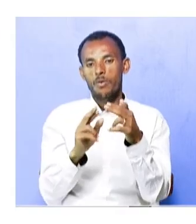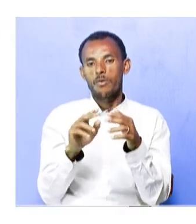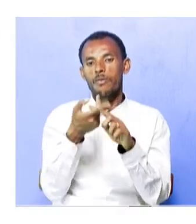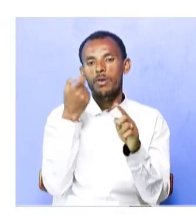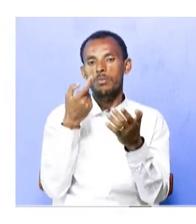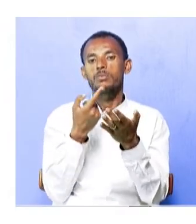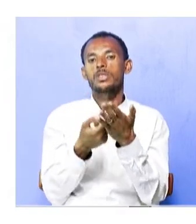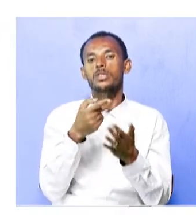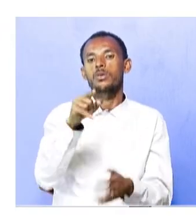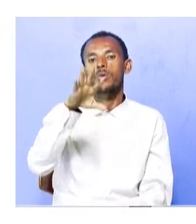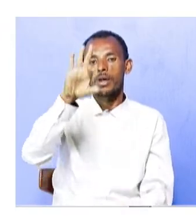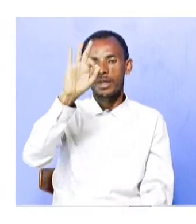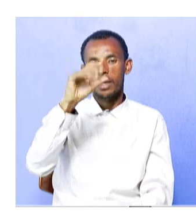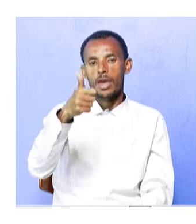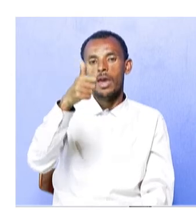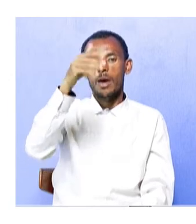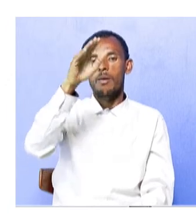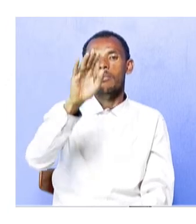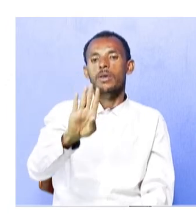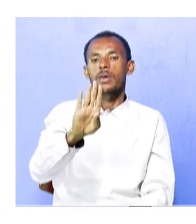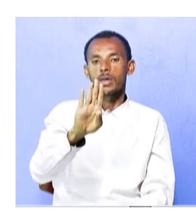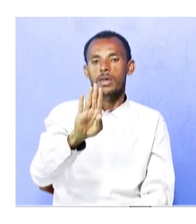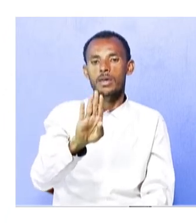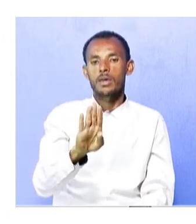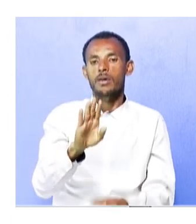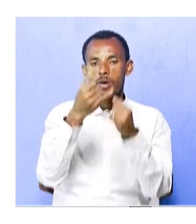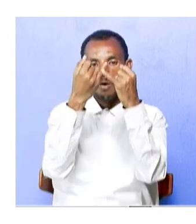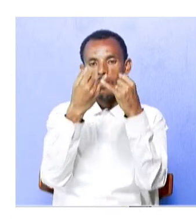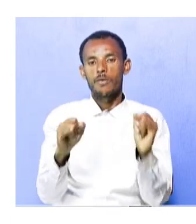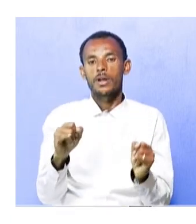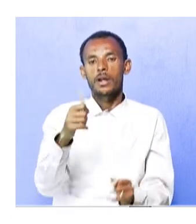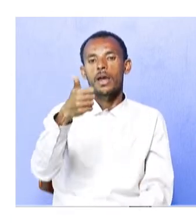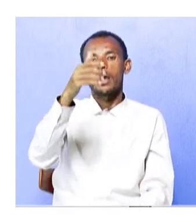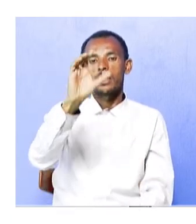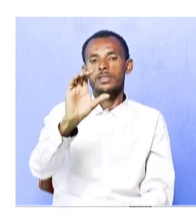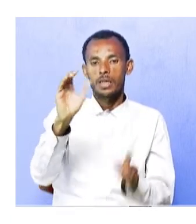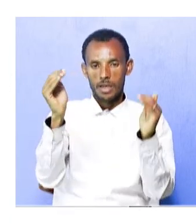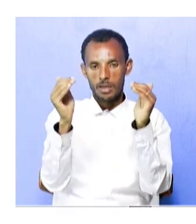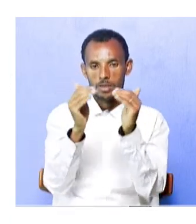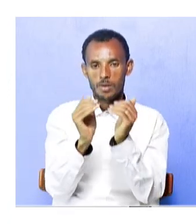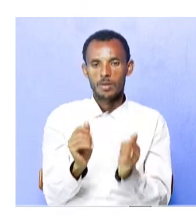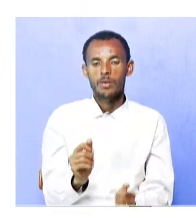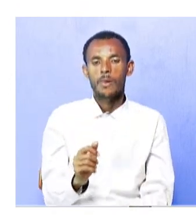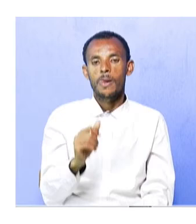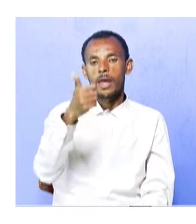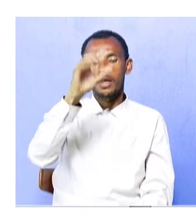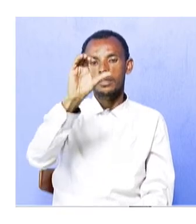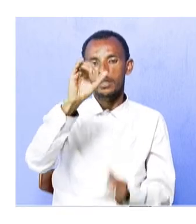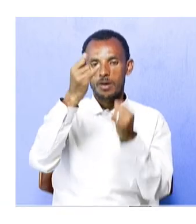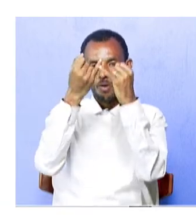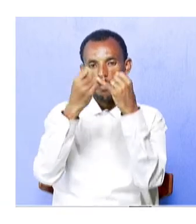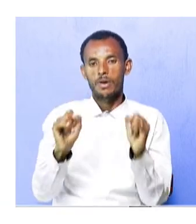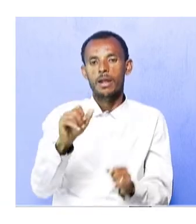you obtain AB over AC is equal to AC